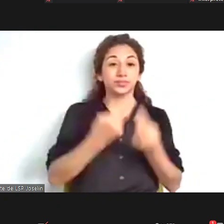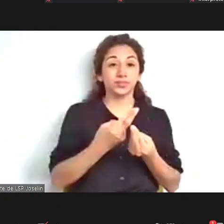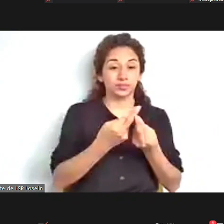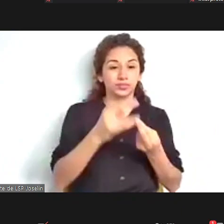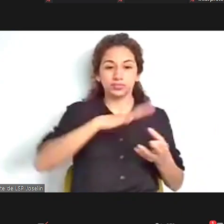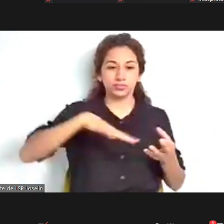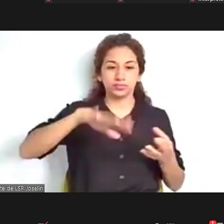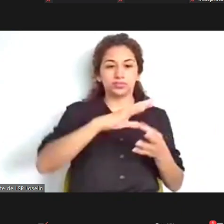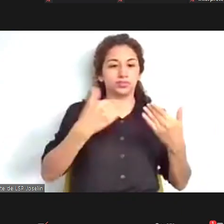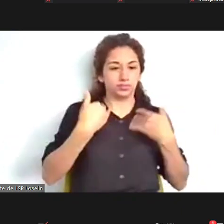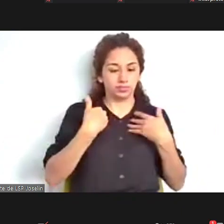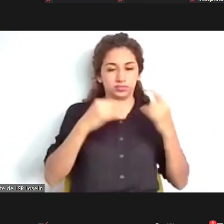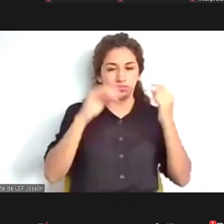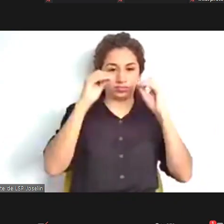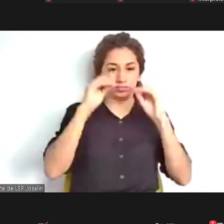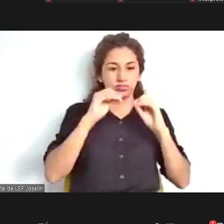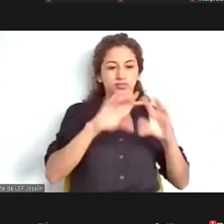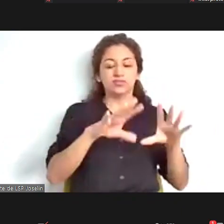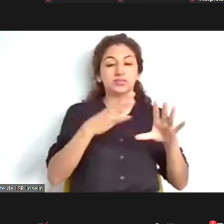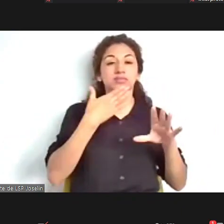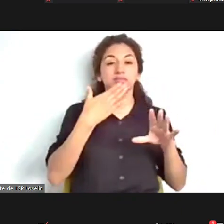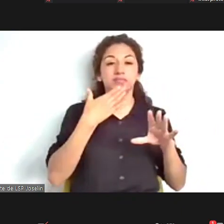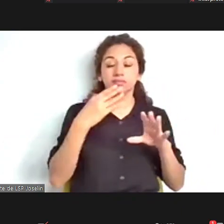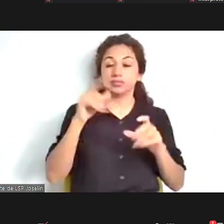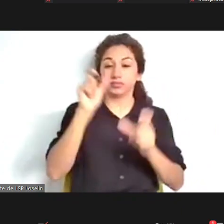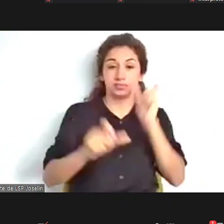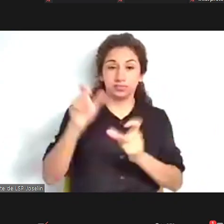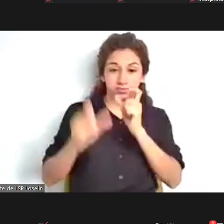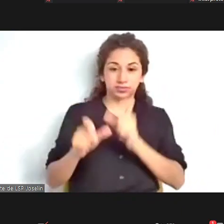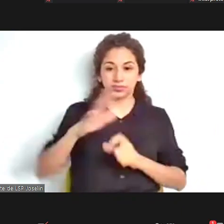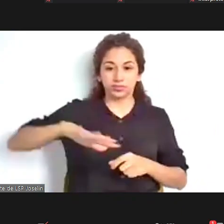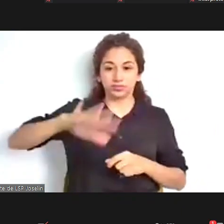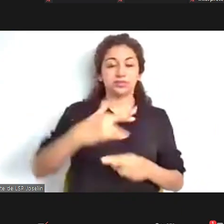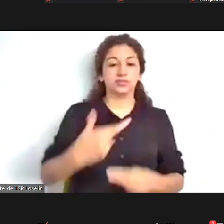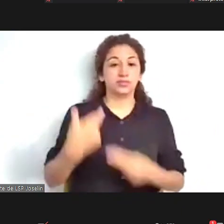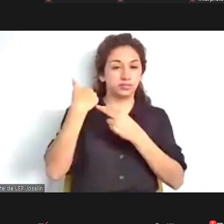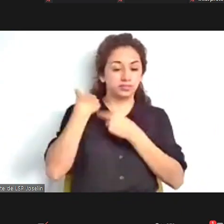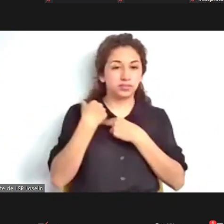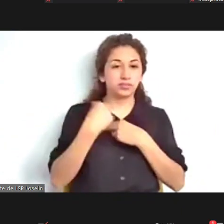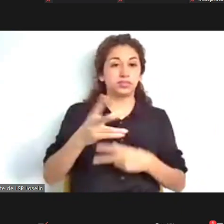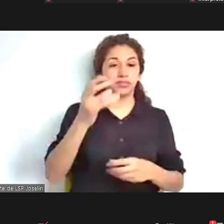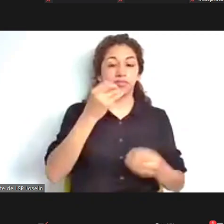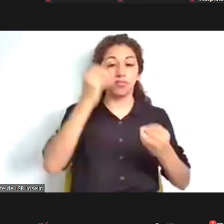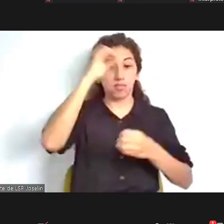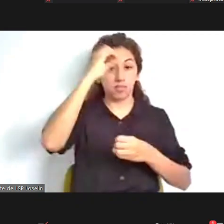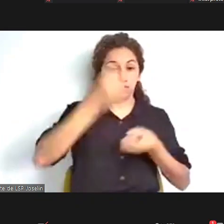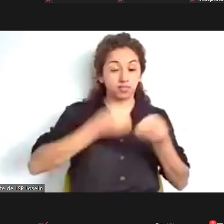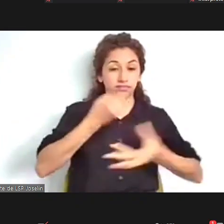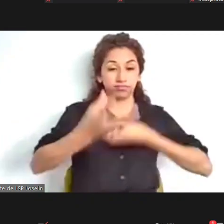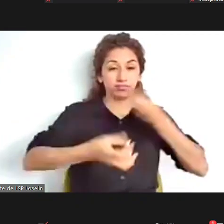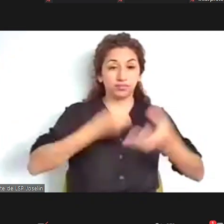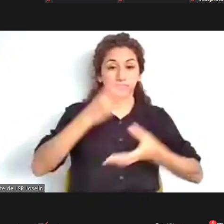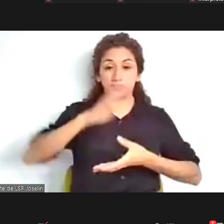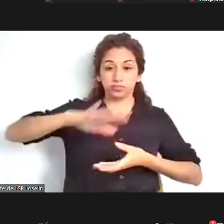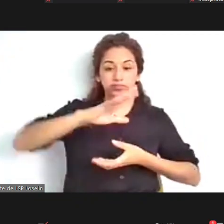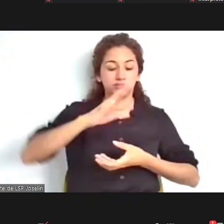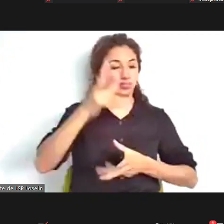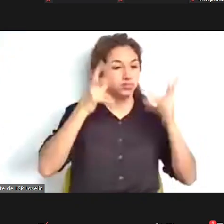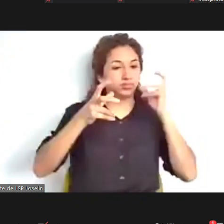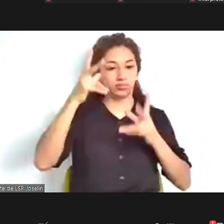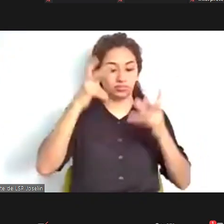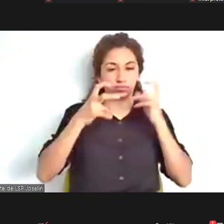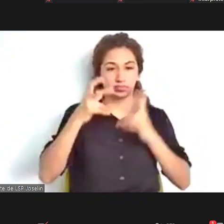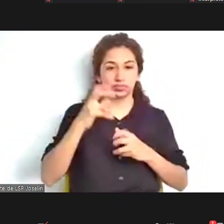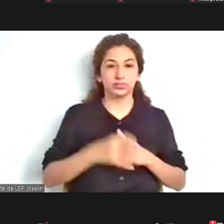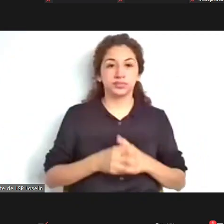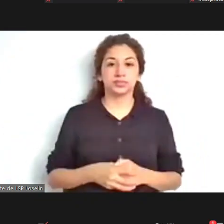trust of the actors of the process and that people would be the uh individuals that are product uh the the actors of their own development and be